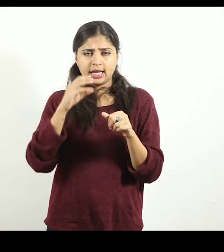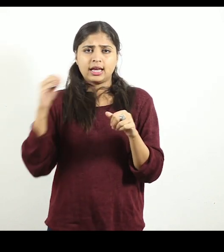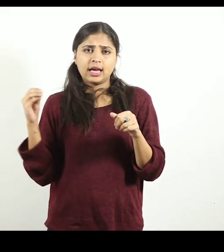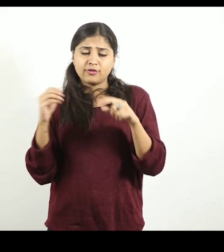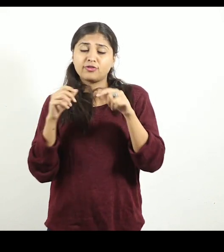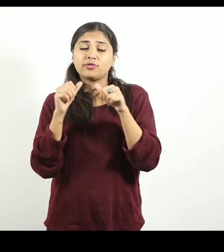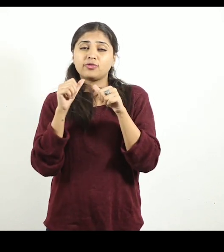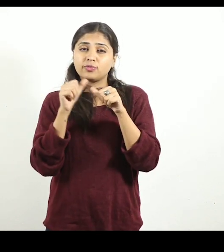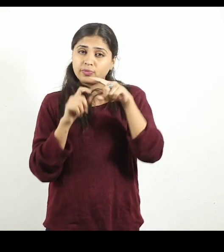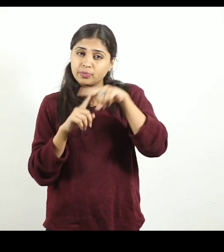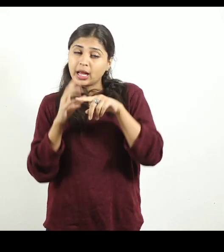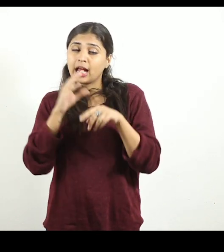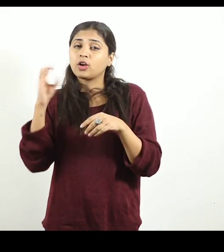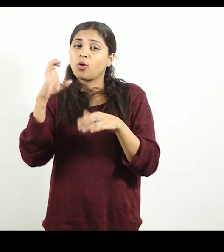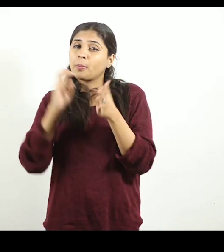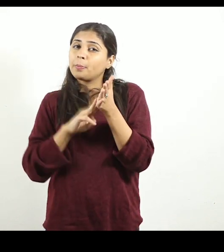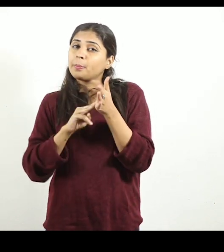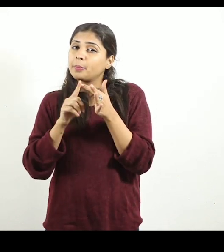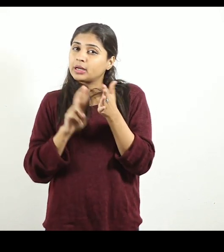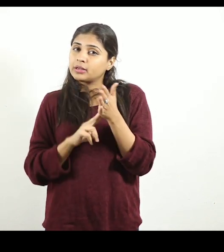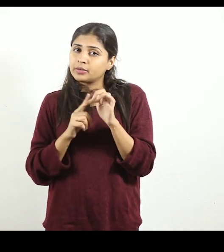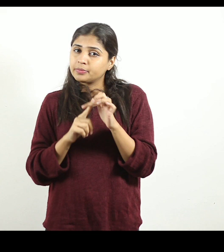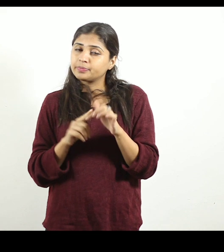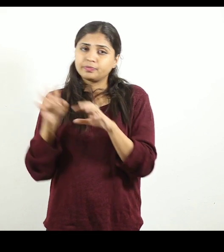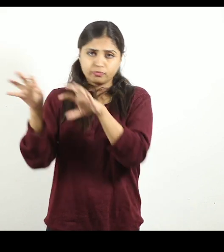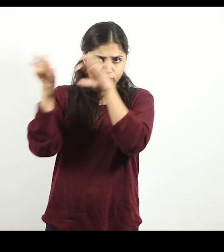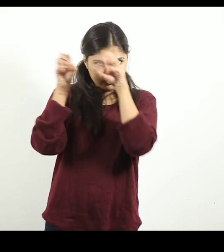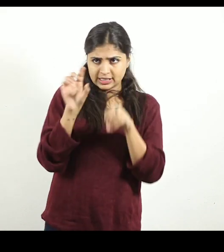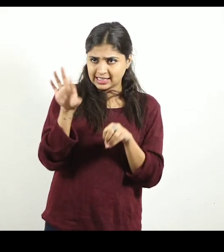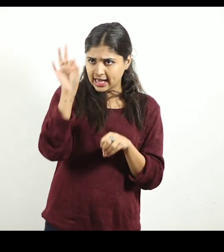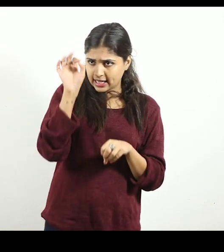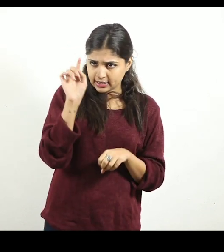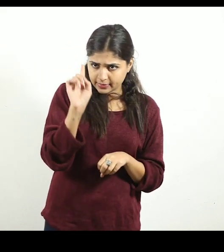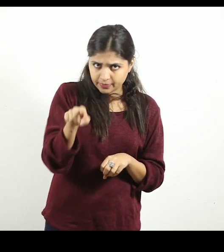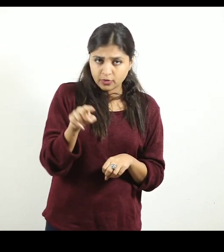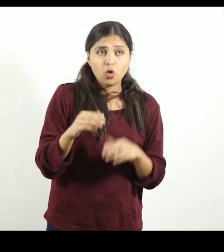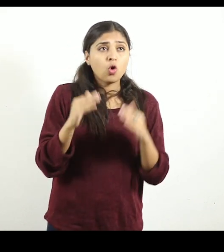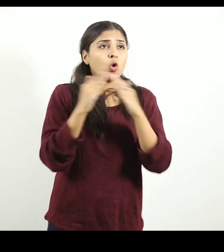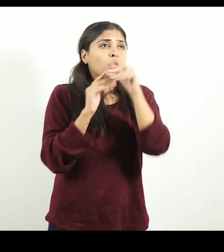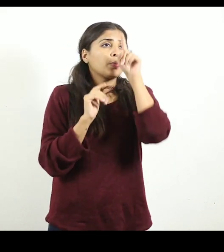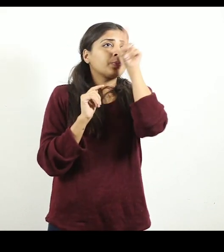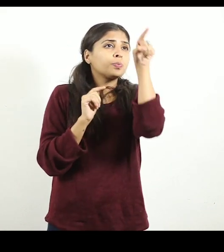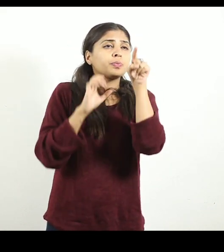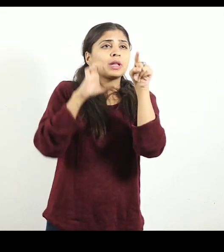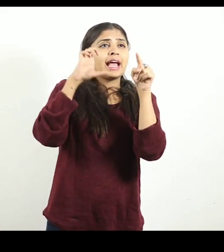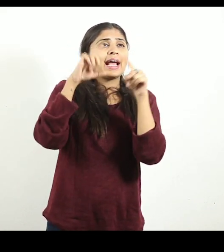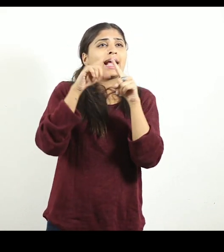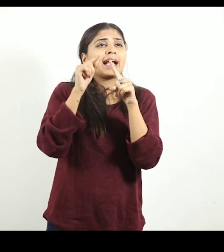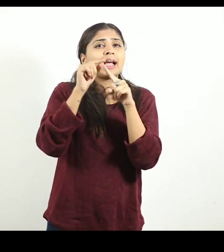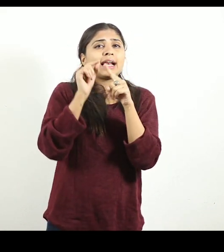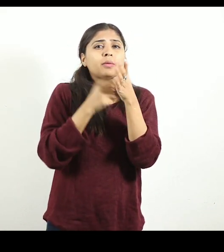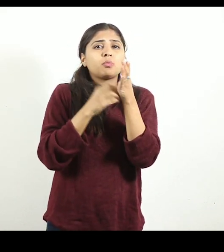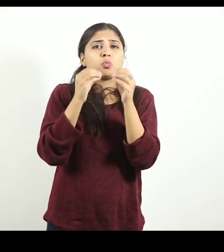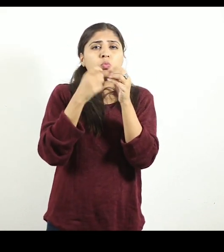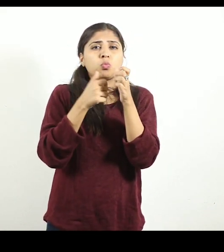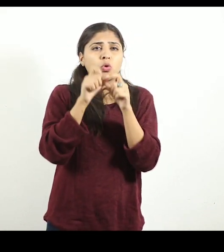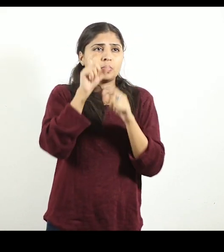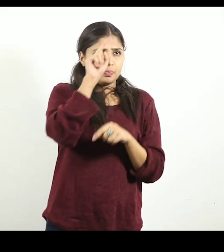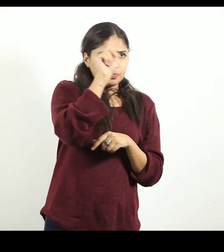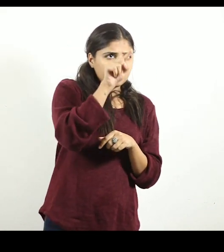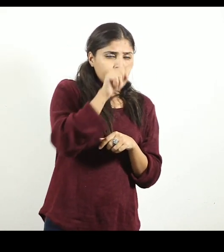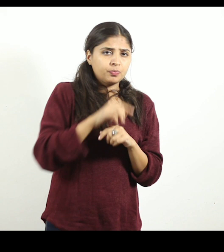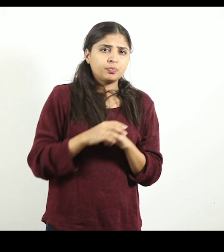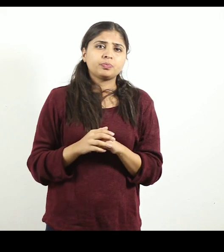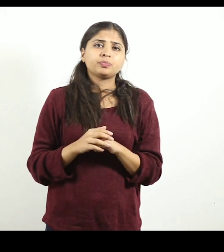move or copy. Number 2. On the Home tab in the Clipboard group, do one of the following. To move cell, click Cut.